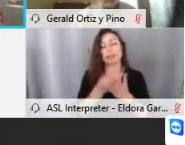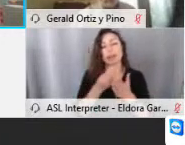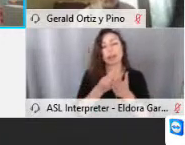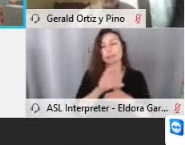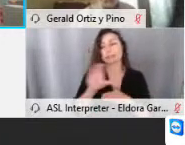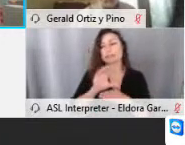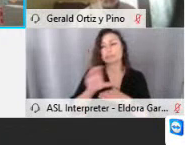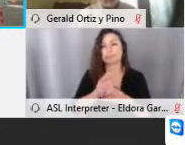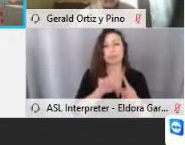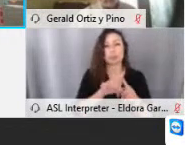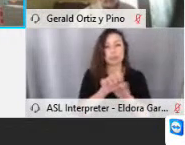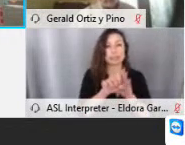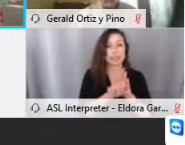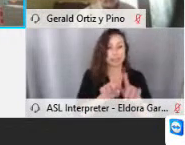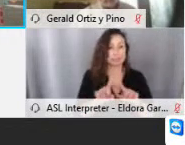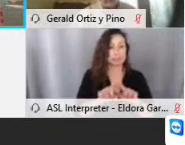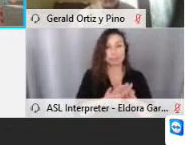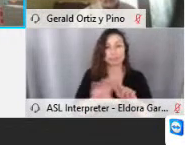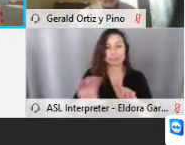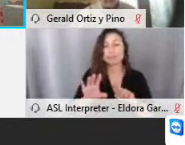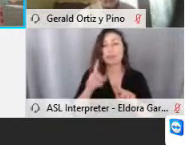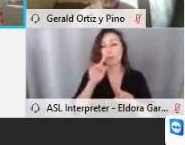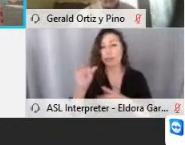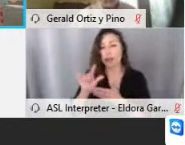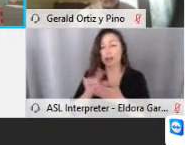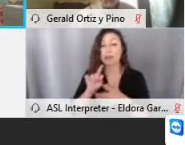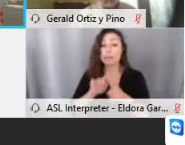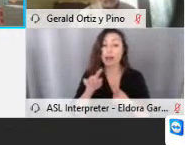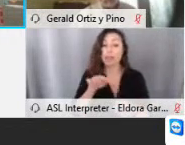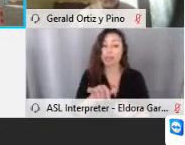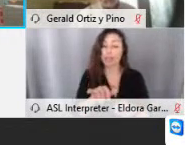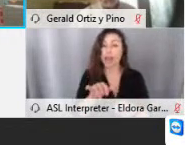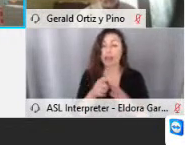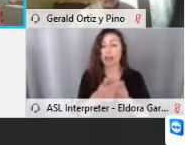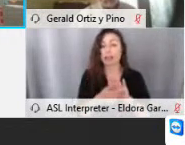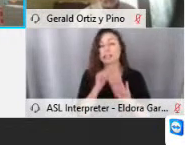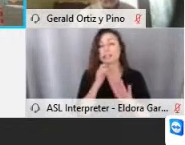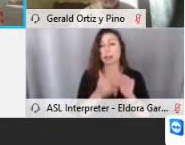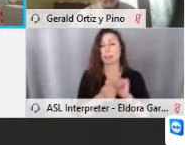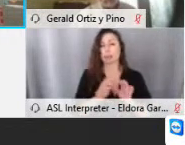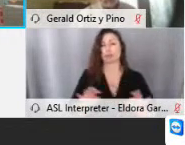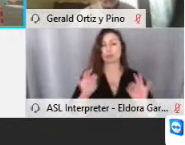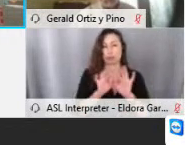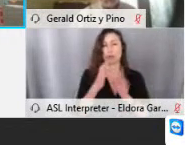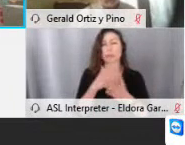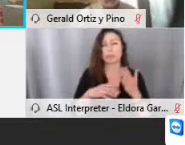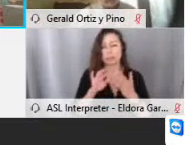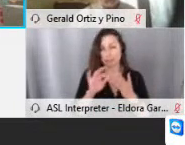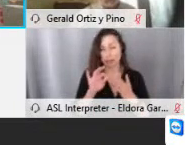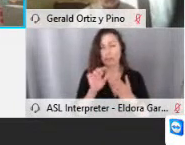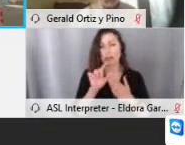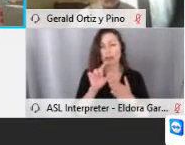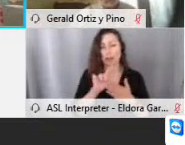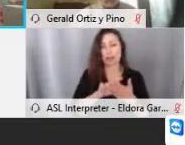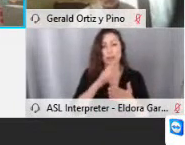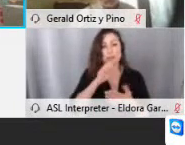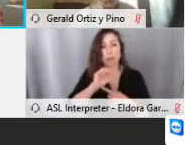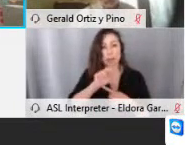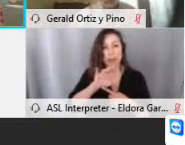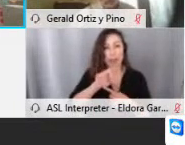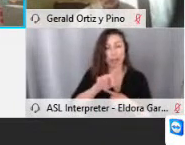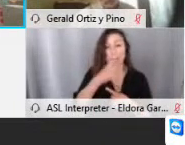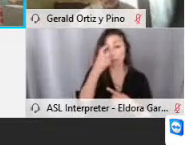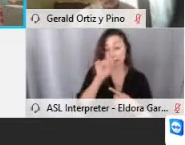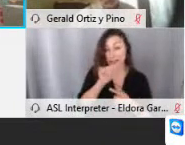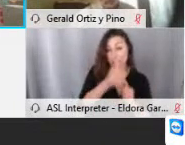piece of legislation. But the Families First Act is actually the most critical piece of legislation for Medicaid because in passing